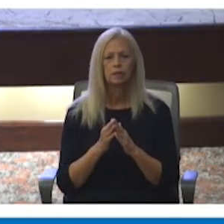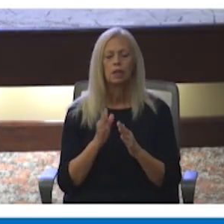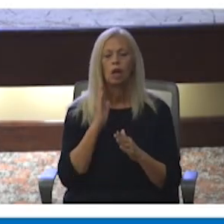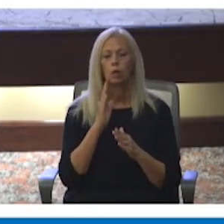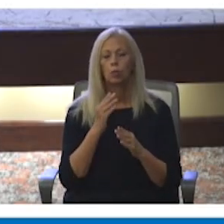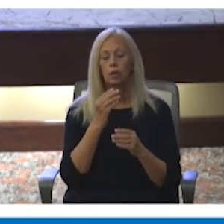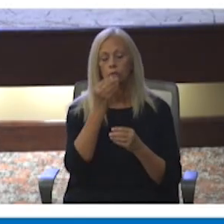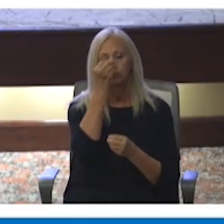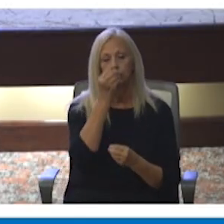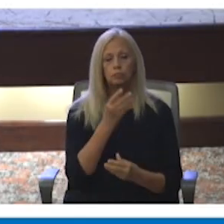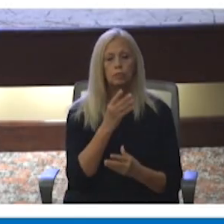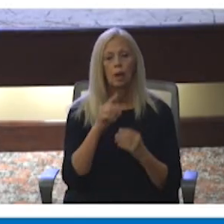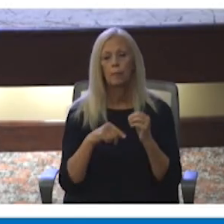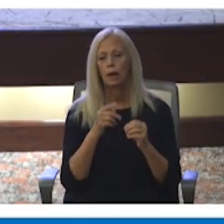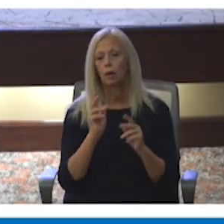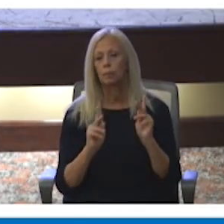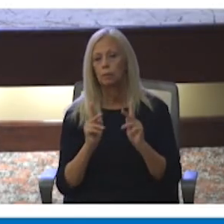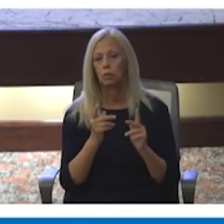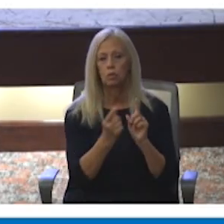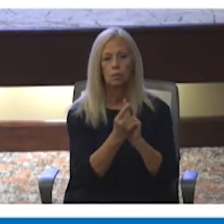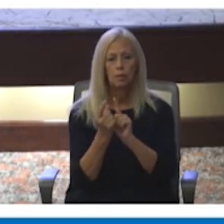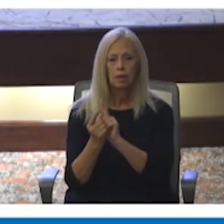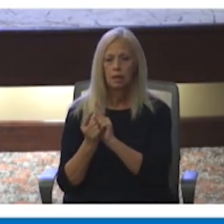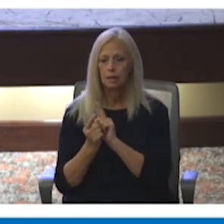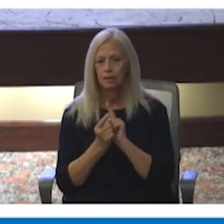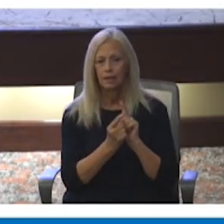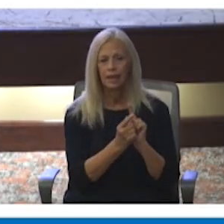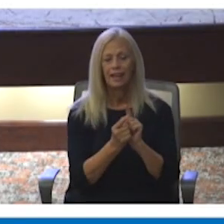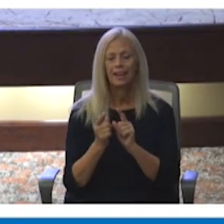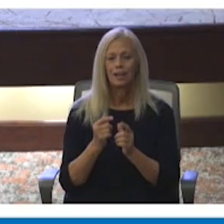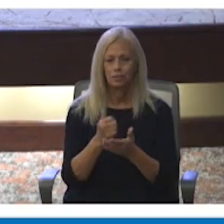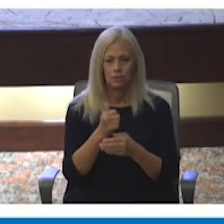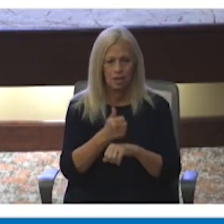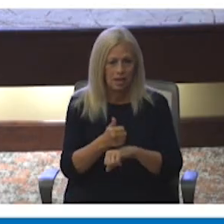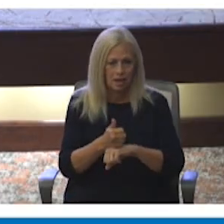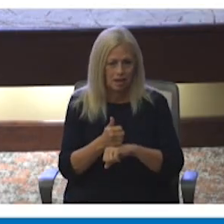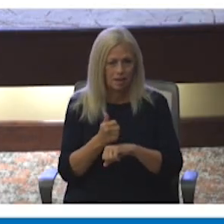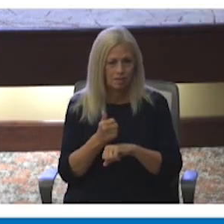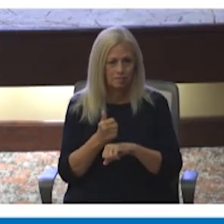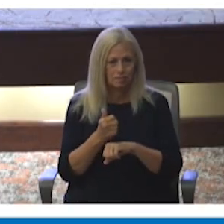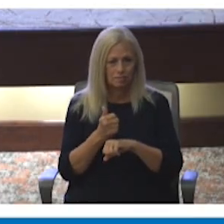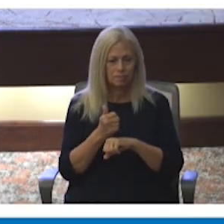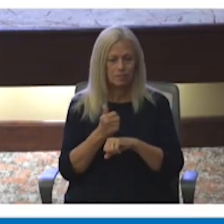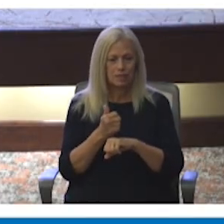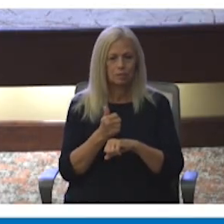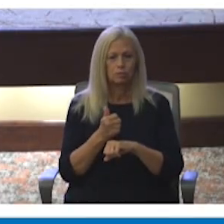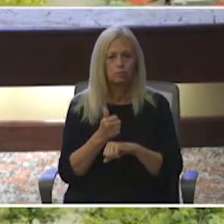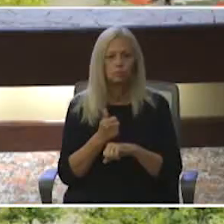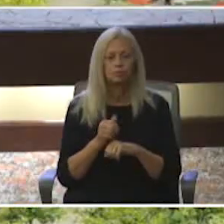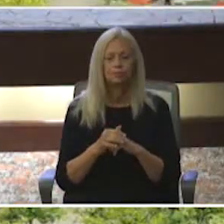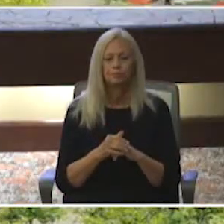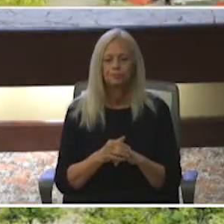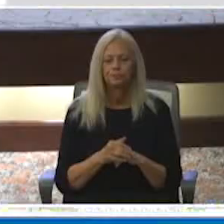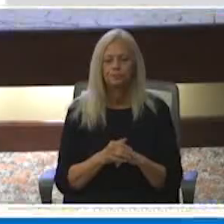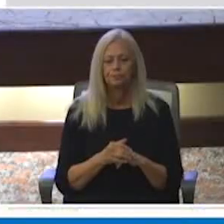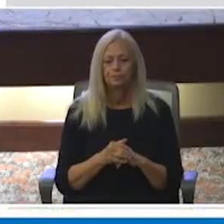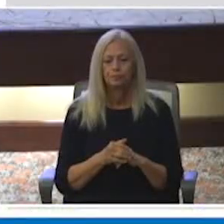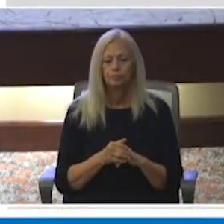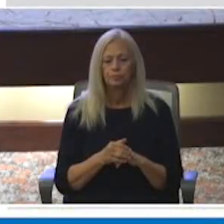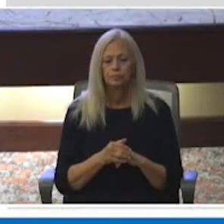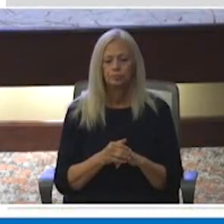people that we've met, the advisory committee that you all have helped us establish, and then we should have time left over for Q&A.